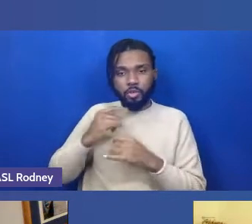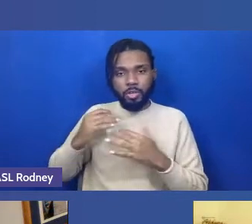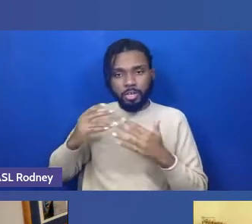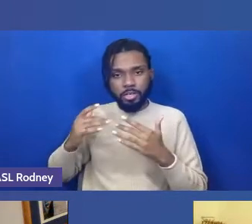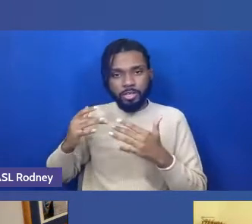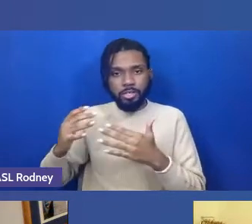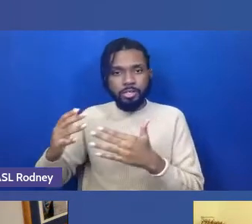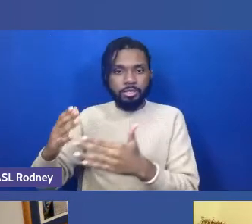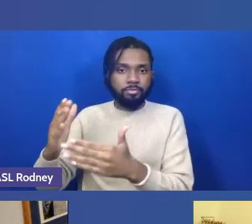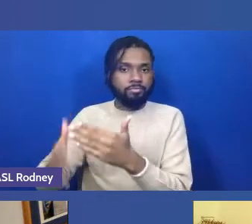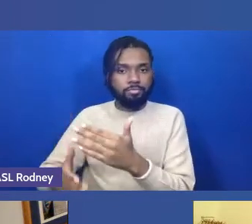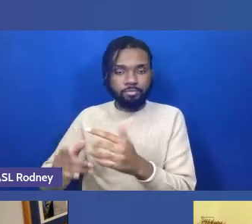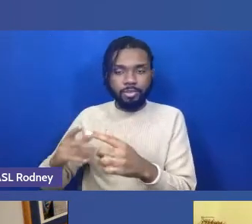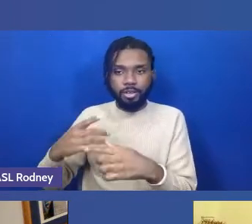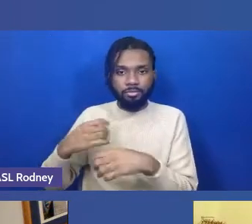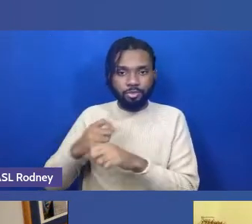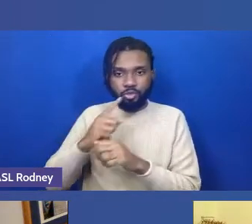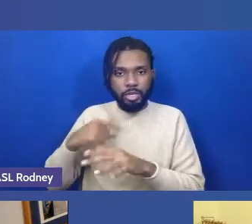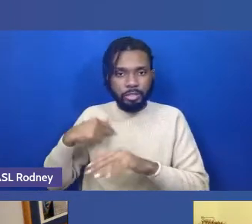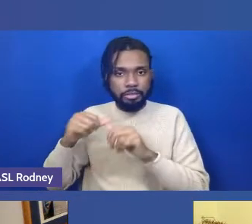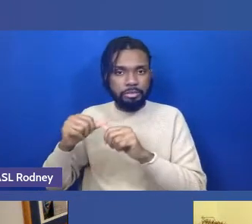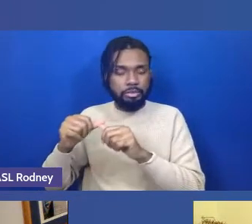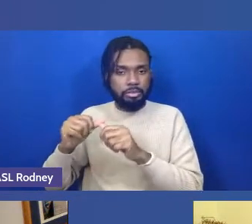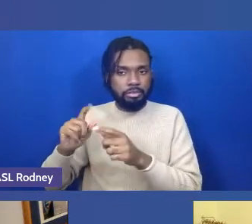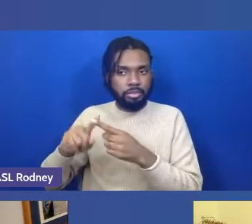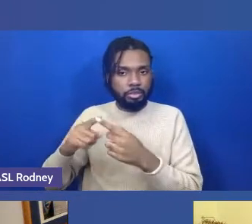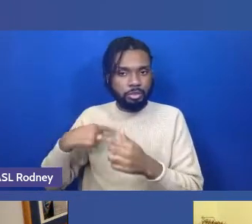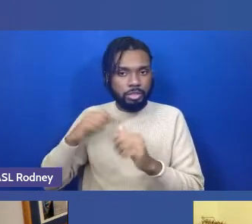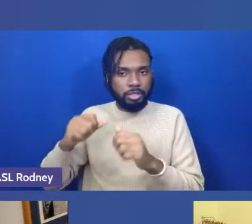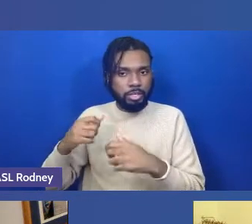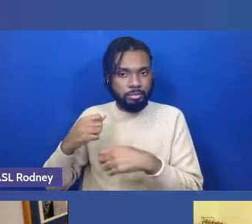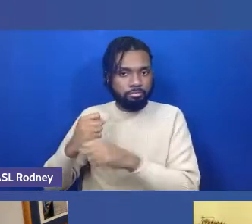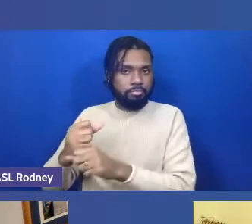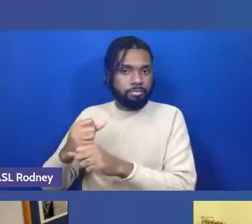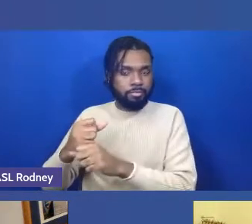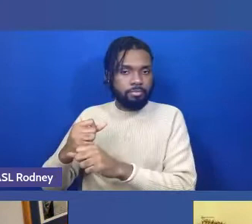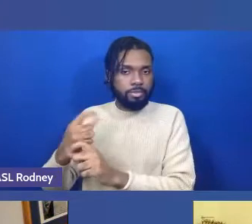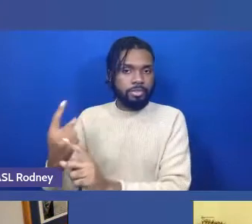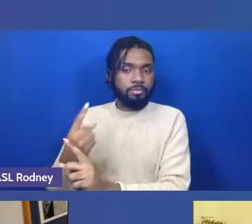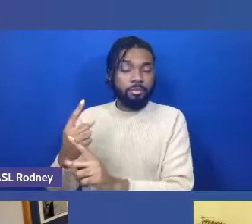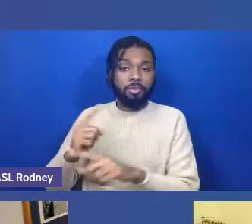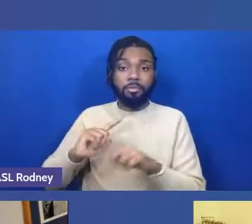of a lifespan as it can possibly have. So in order to do that,